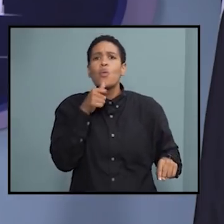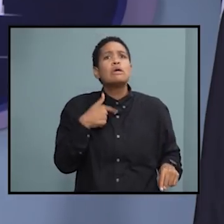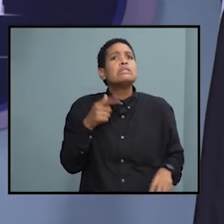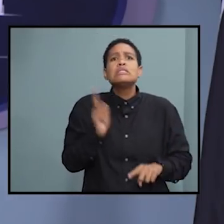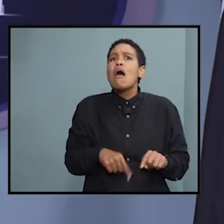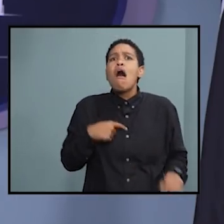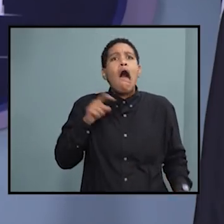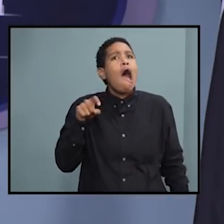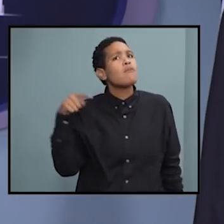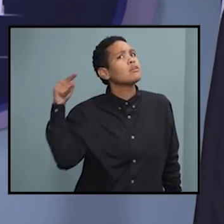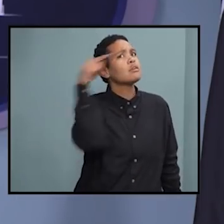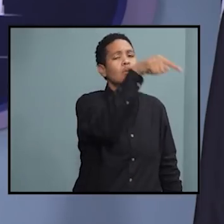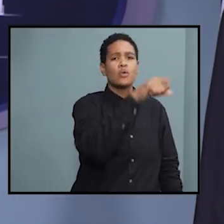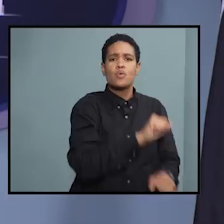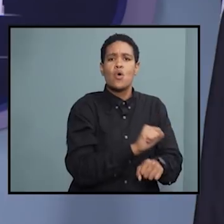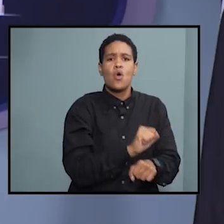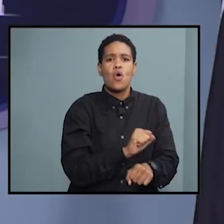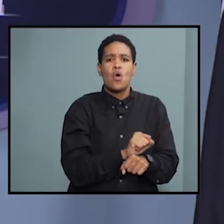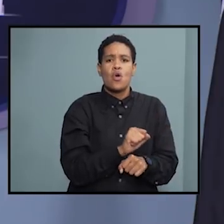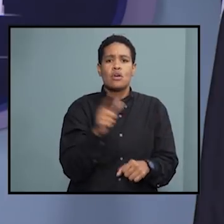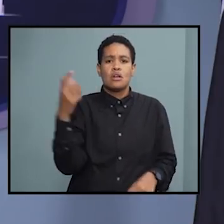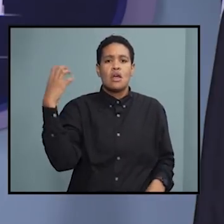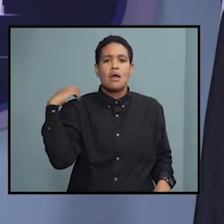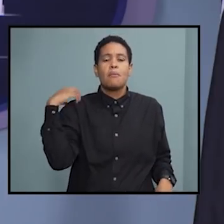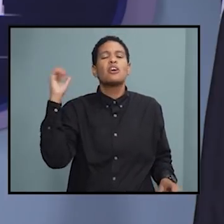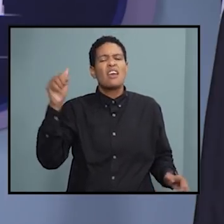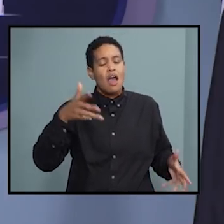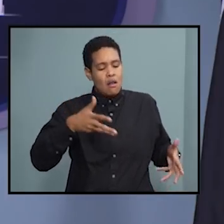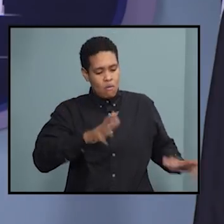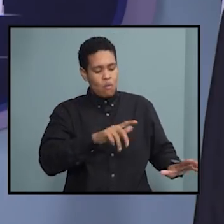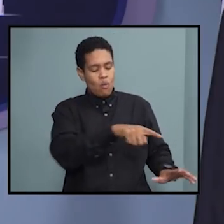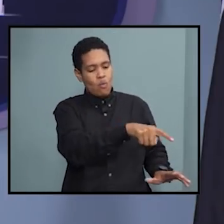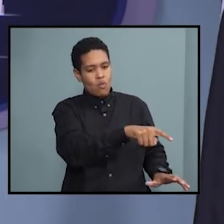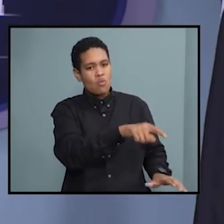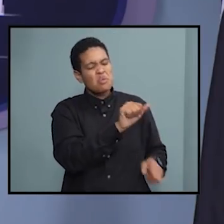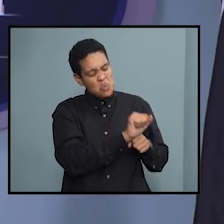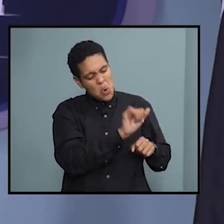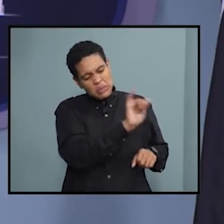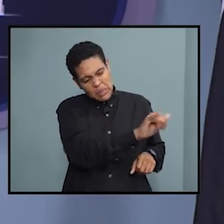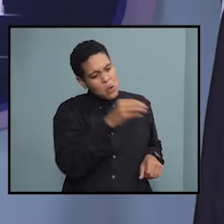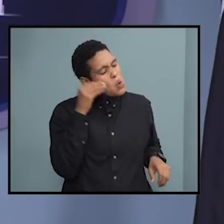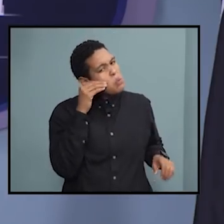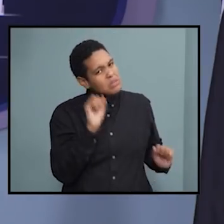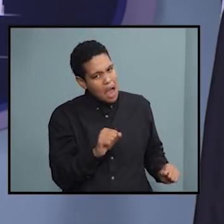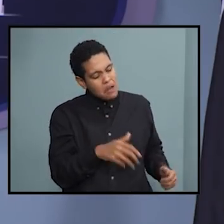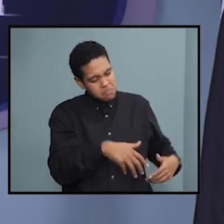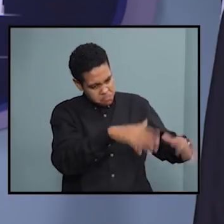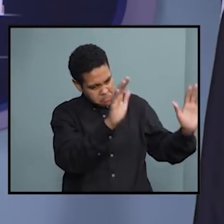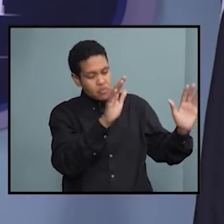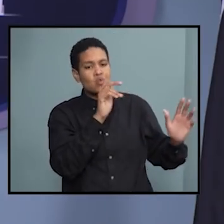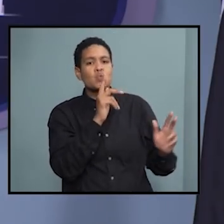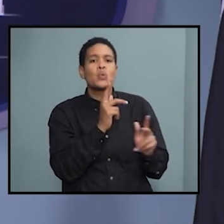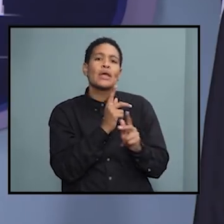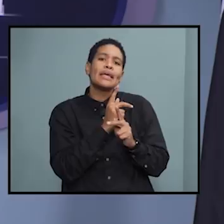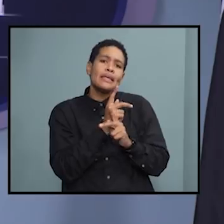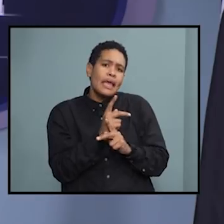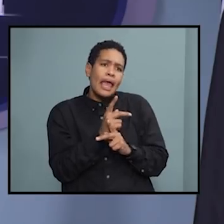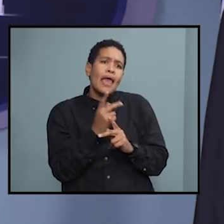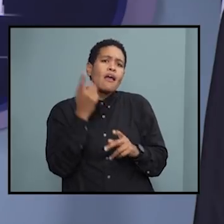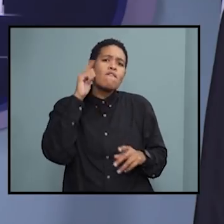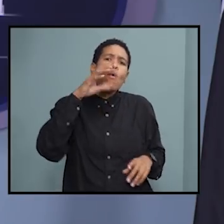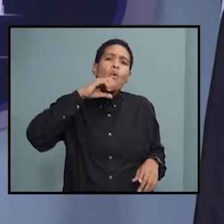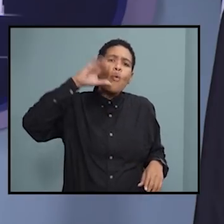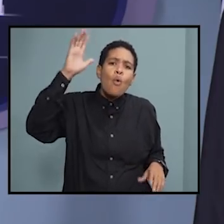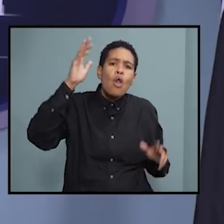from home, the employer may nonetheless permit that person to work from home in order to care for an